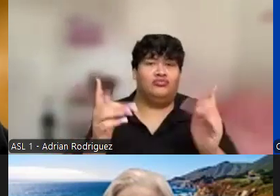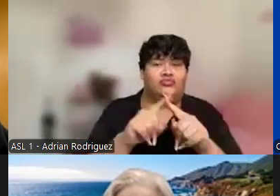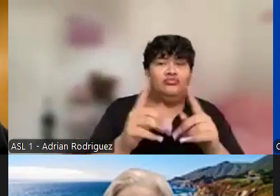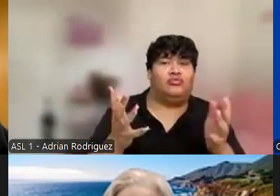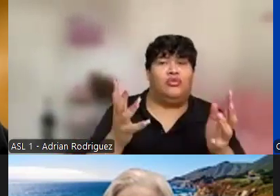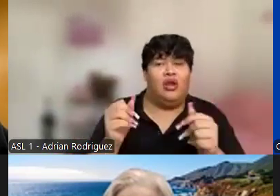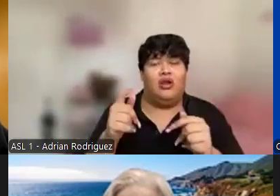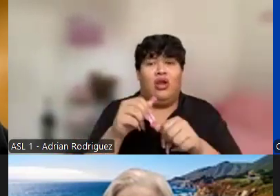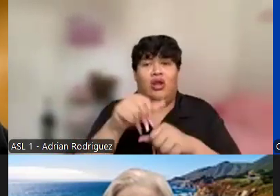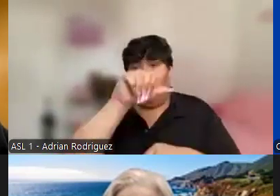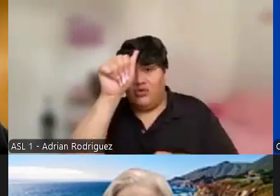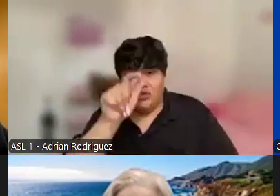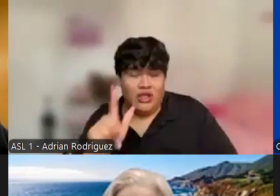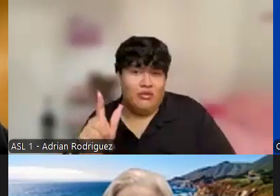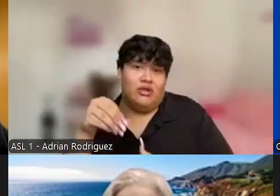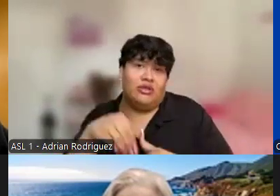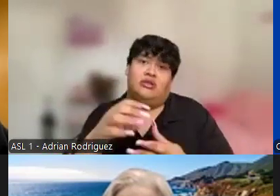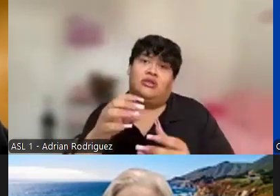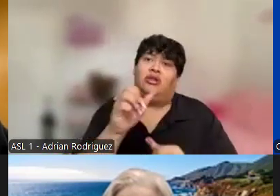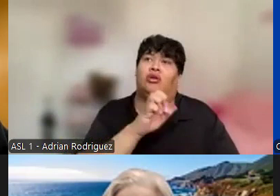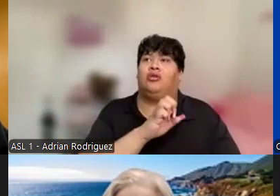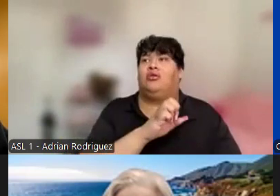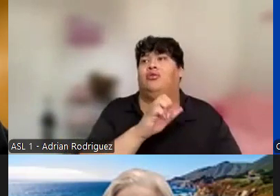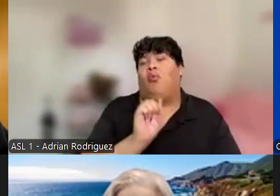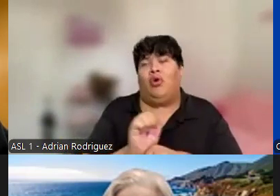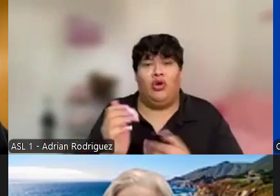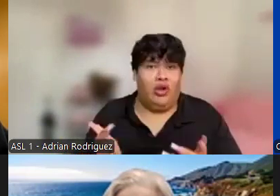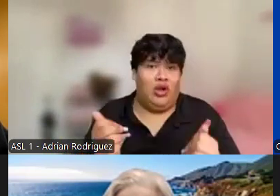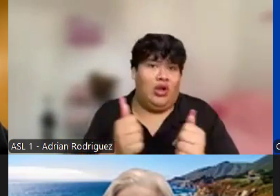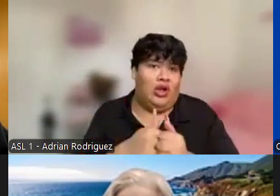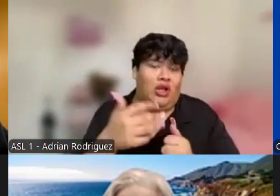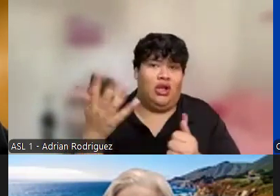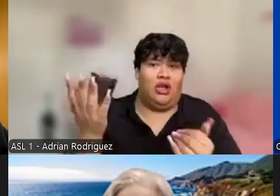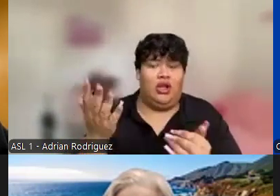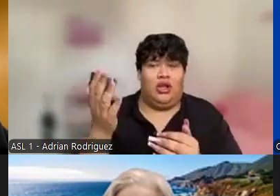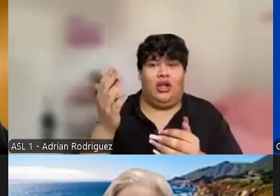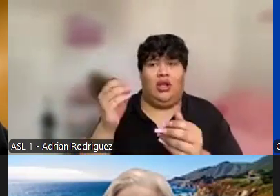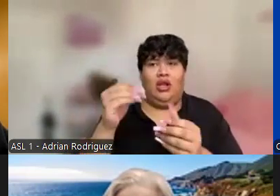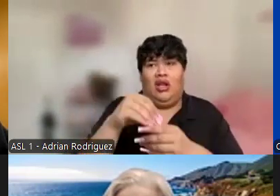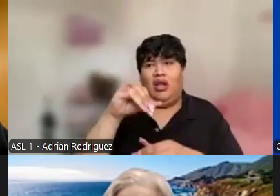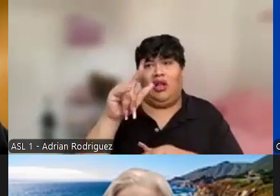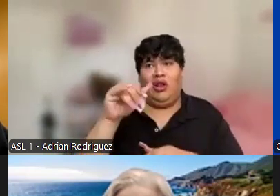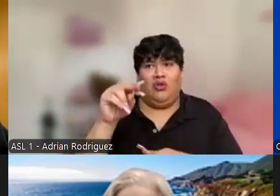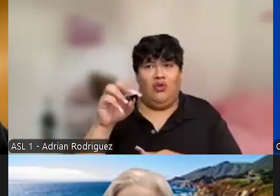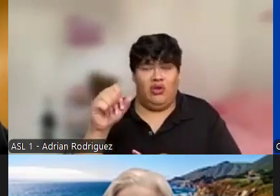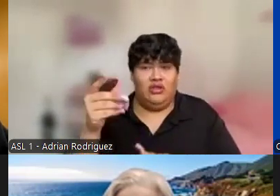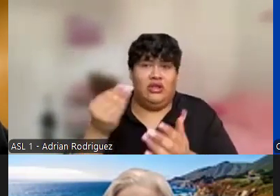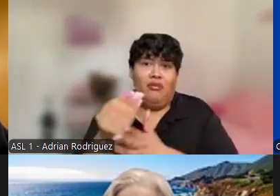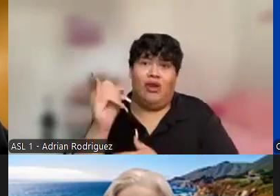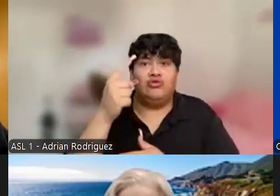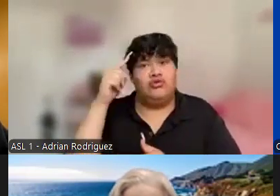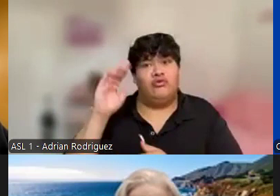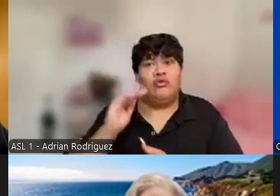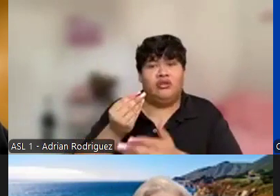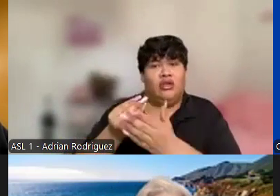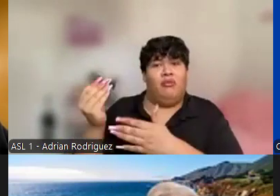as the Alzheimer's Association employee, our headquarters are in Illinois, so they buy insurance for us in